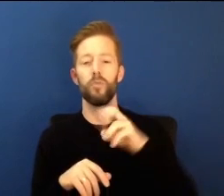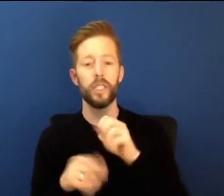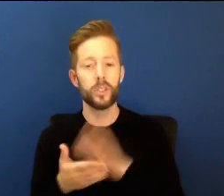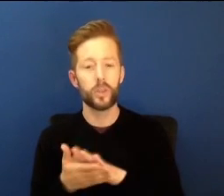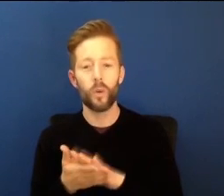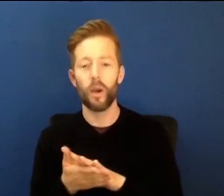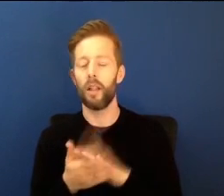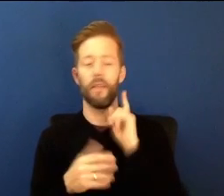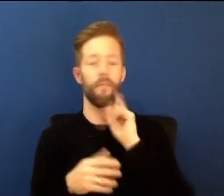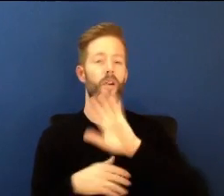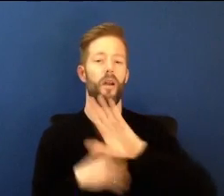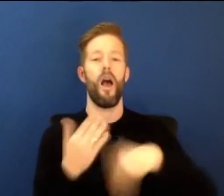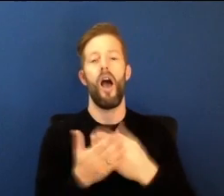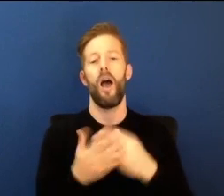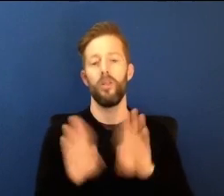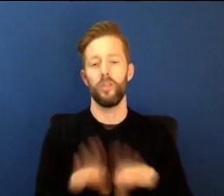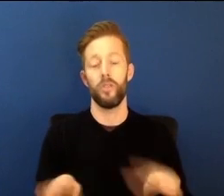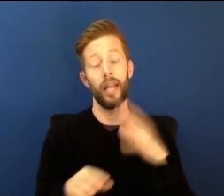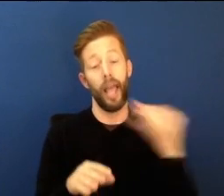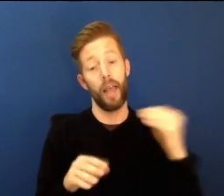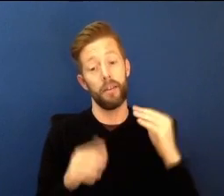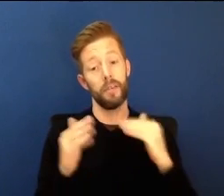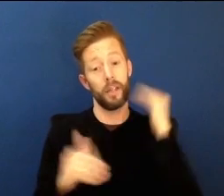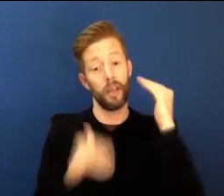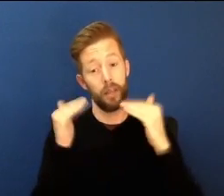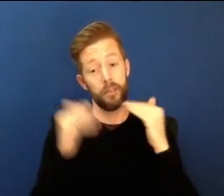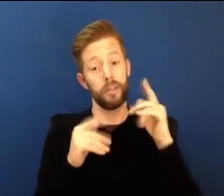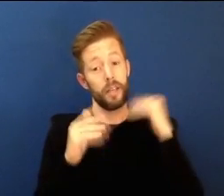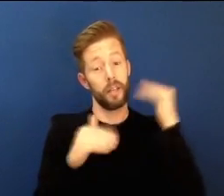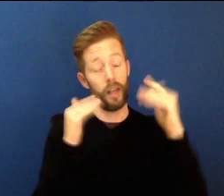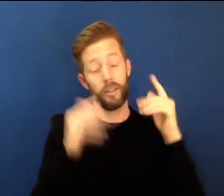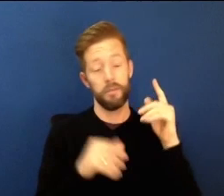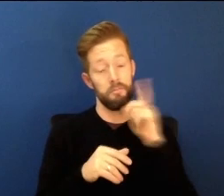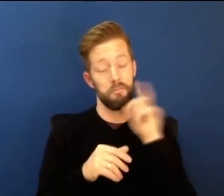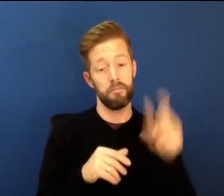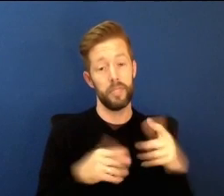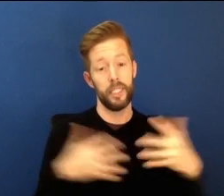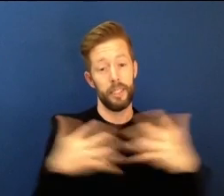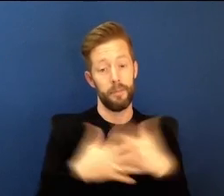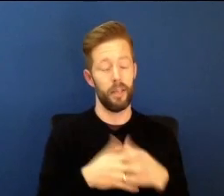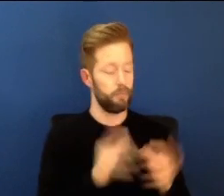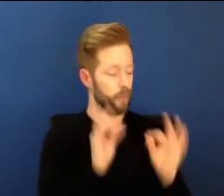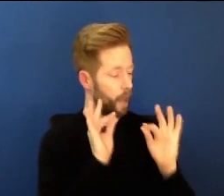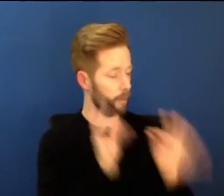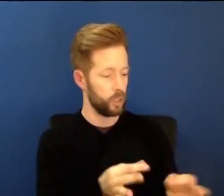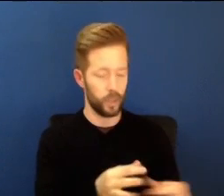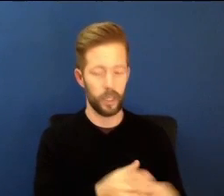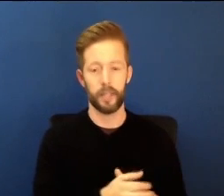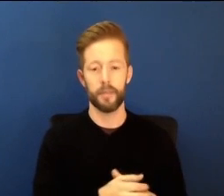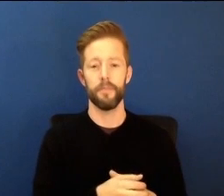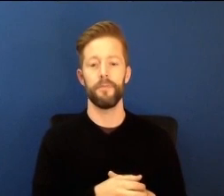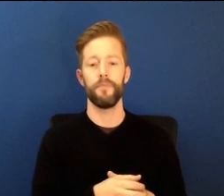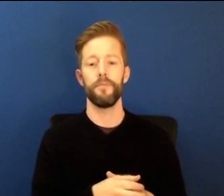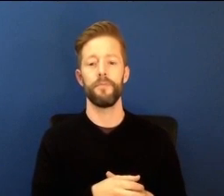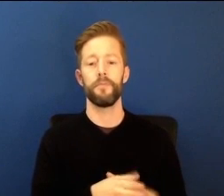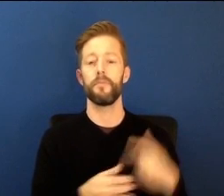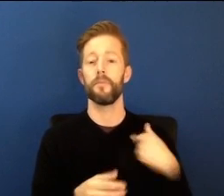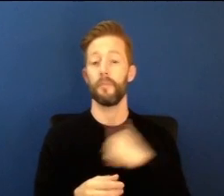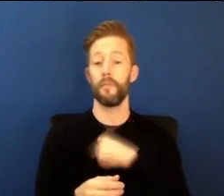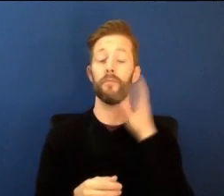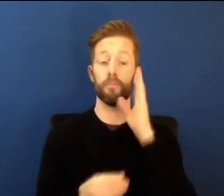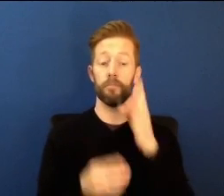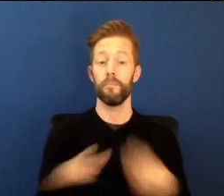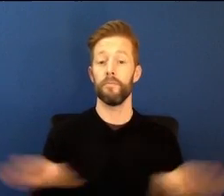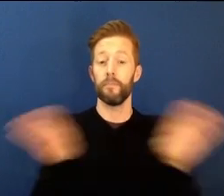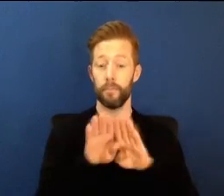toddlers. It's for preschoolers. It's for all children and adults. Adults shouldn't be intimidated by it. Absolutely. All right.